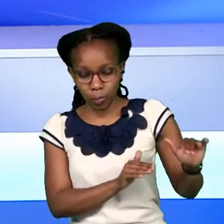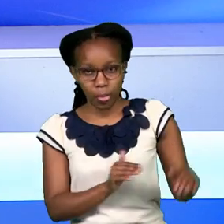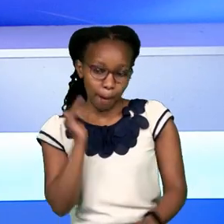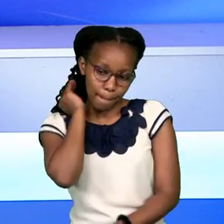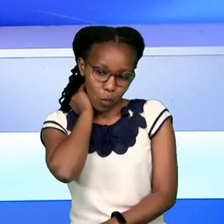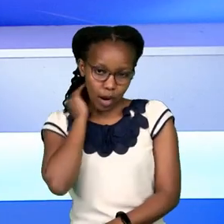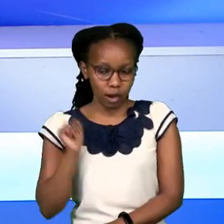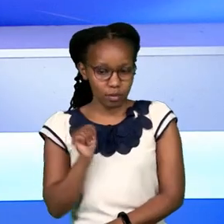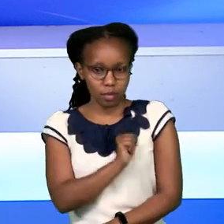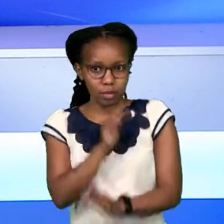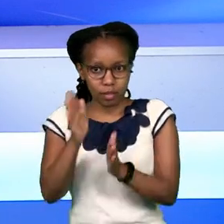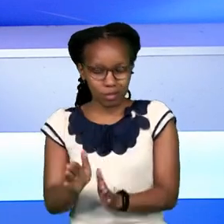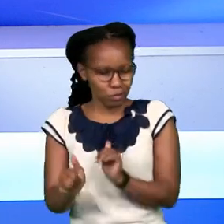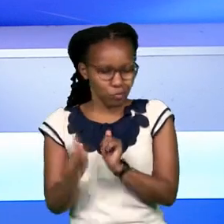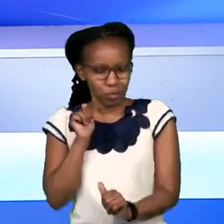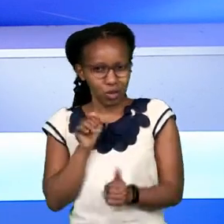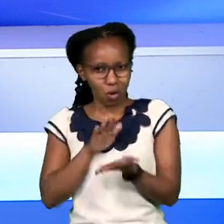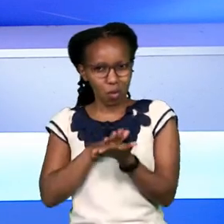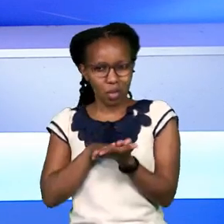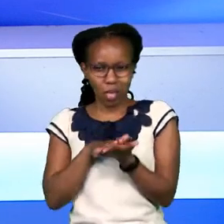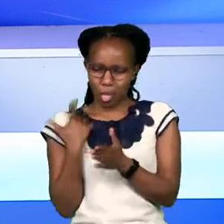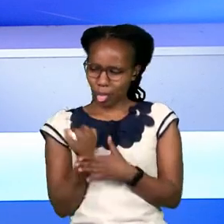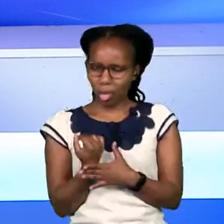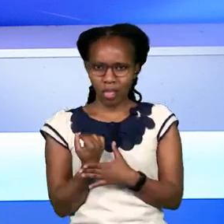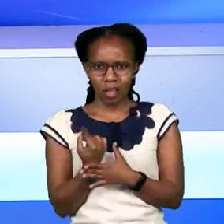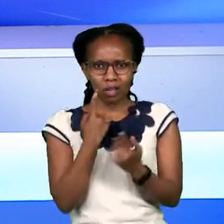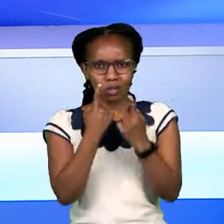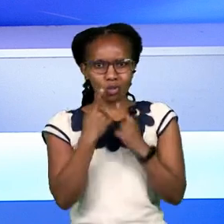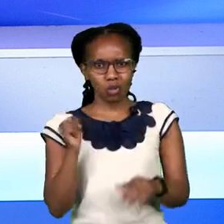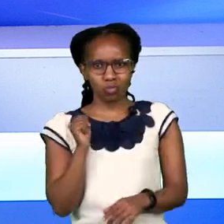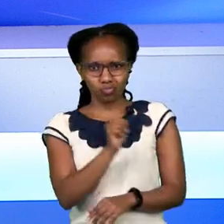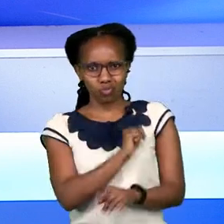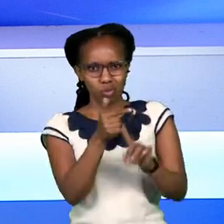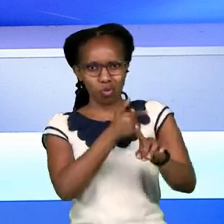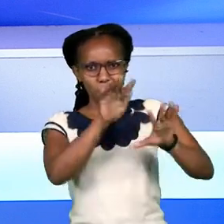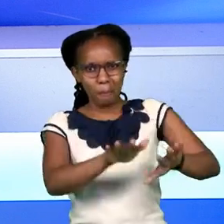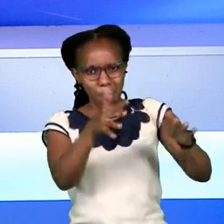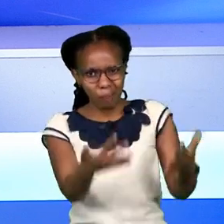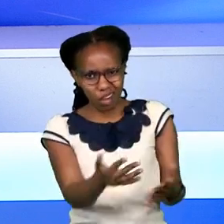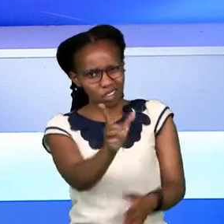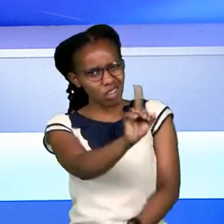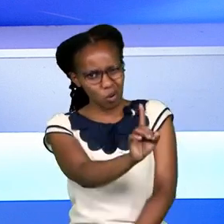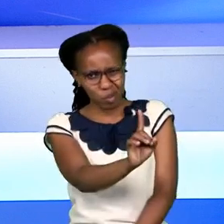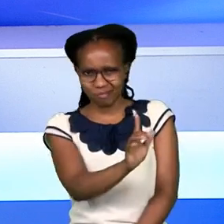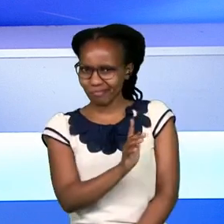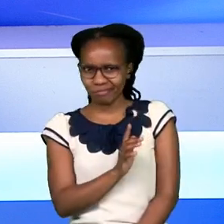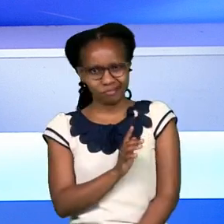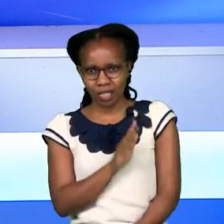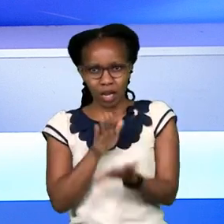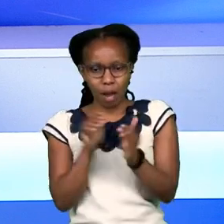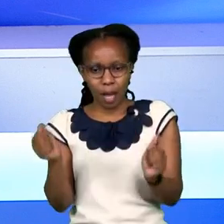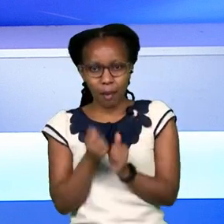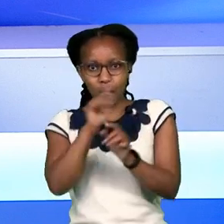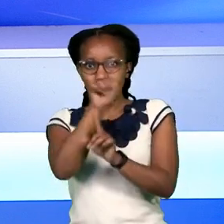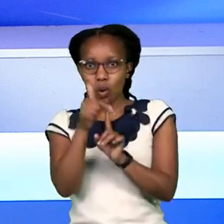Muranga Senator Irungo Kang'ata has refuted claims he recently addressed the Senate from a popular entertainment joint in Nairobi. His statement comes a day after a viral